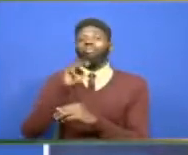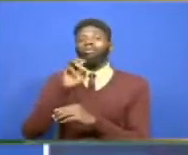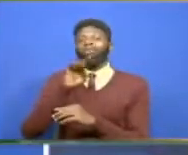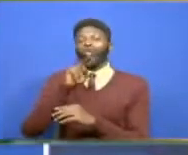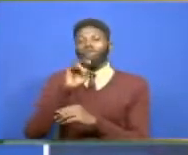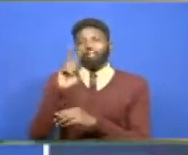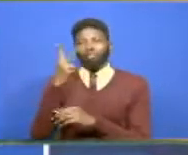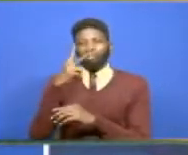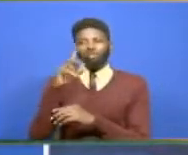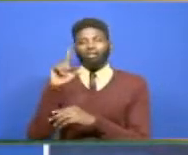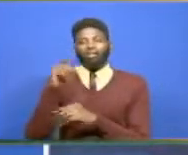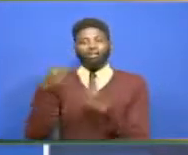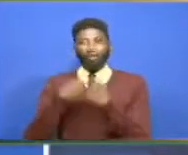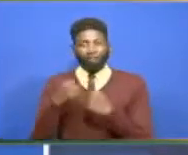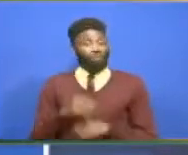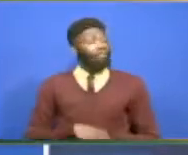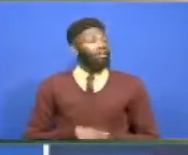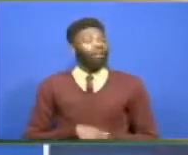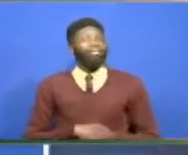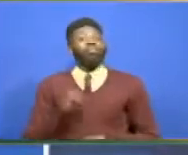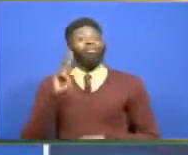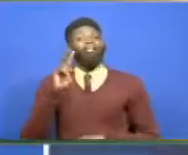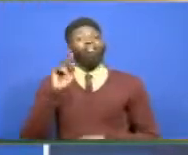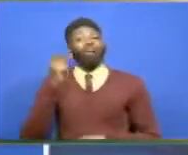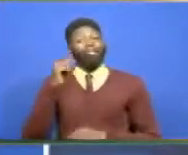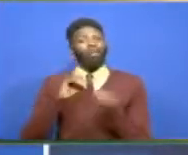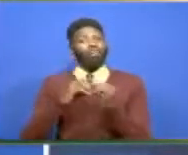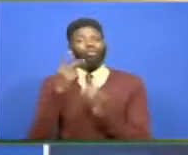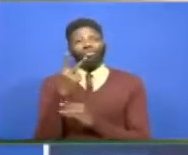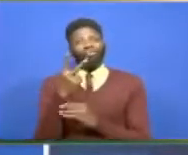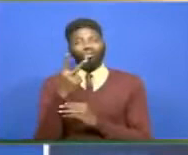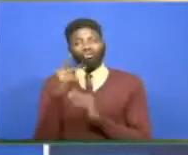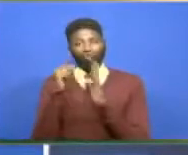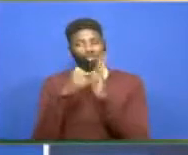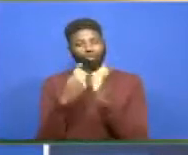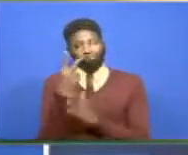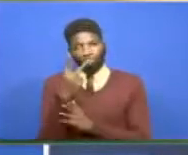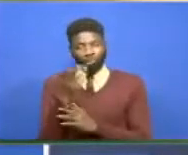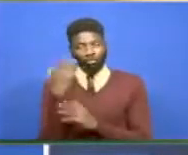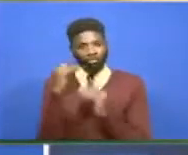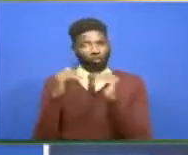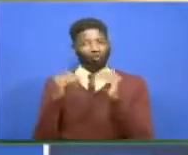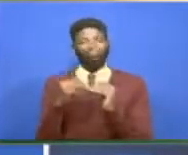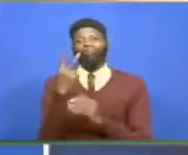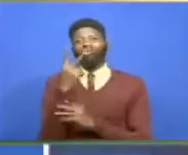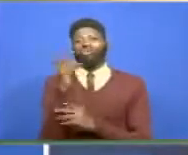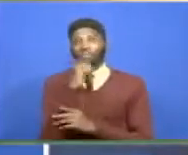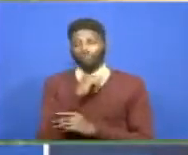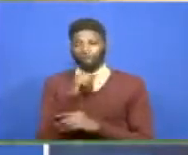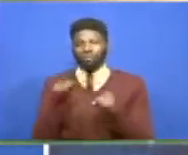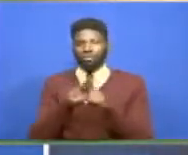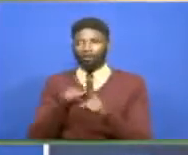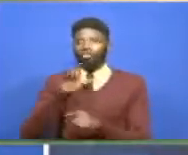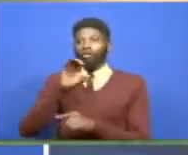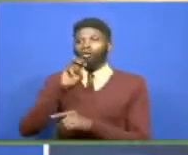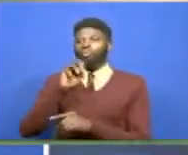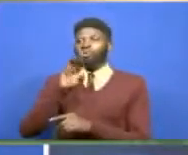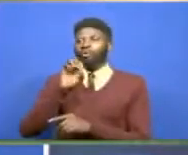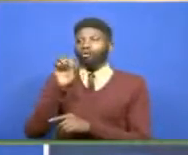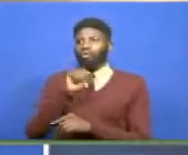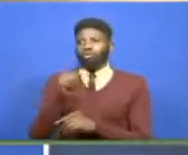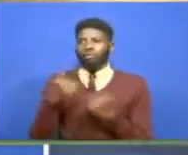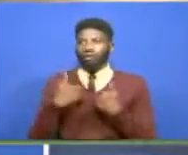in Group G on 2 points, having registered 2 draws in as many matches, while Comoros leads the group